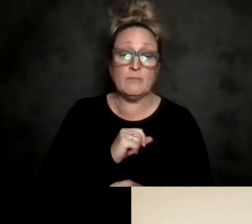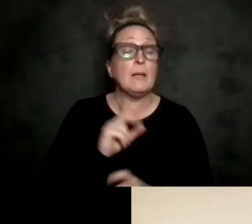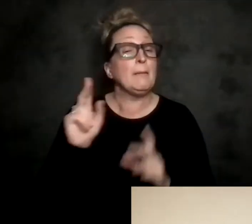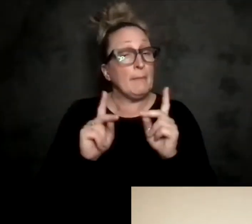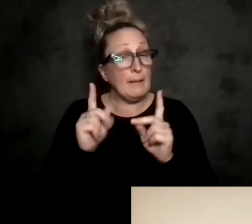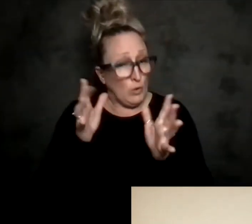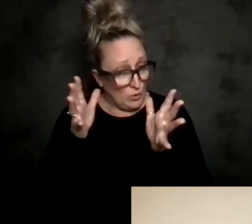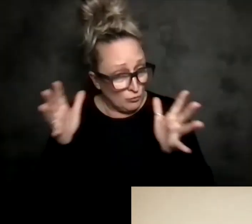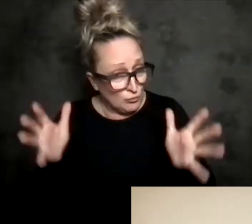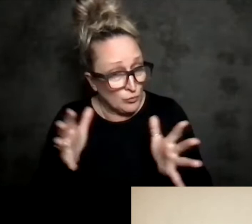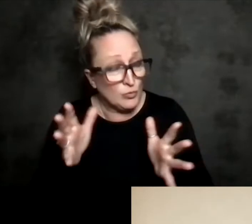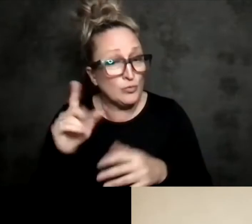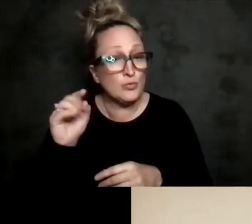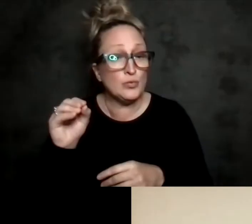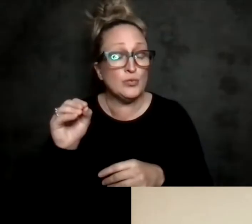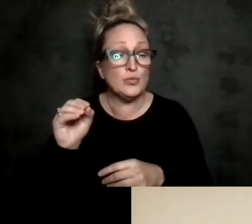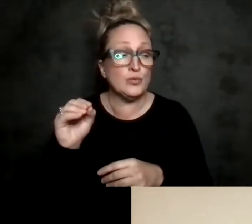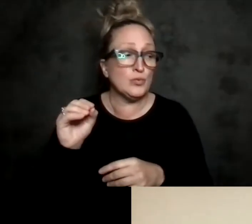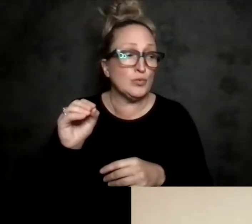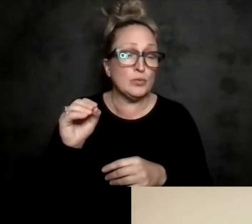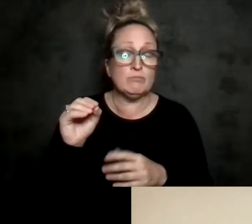are encouraged to